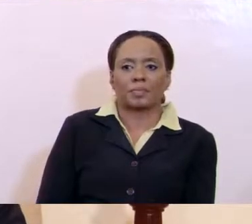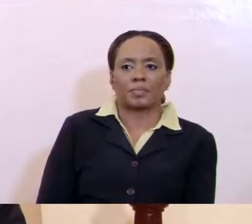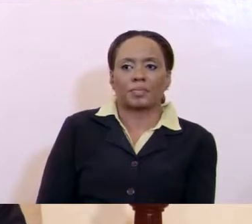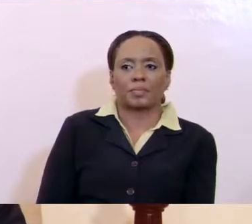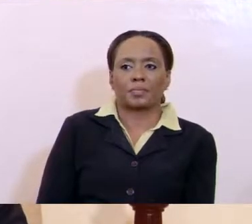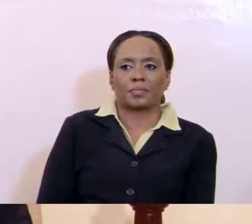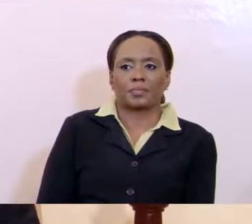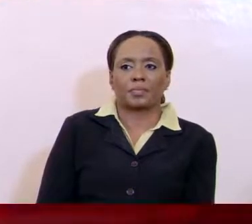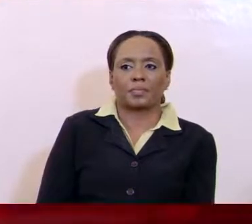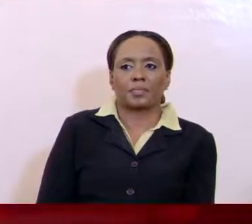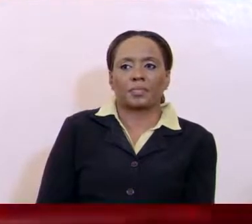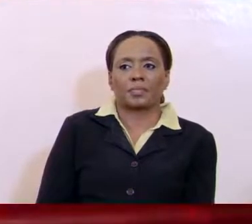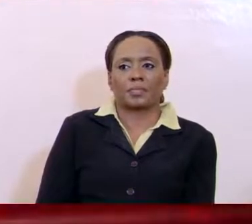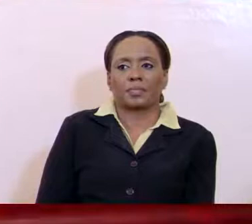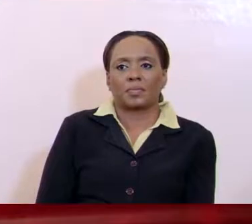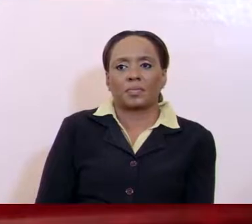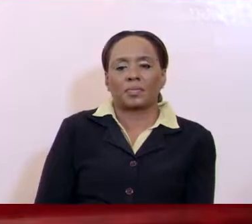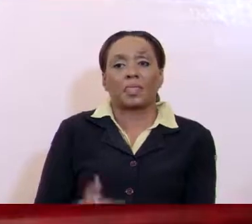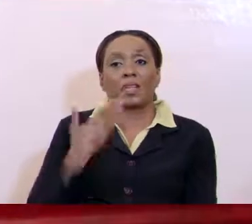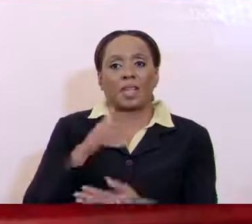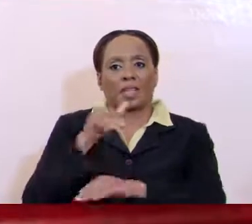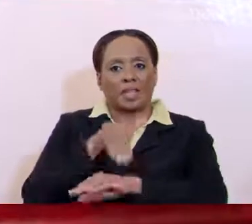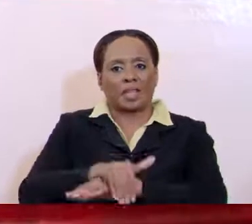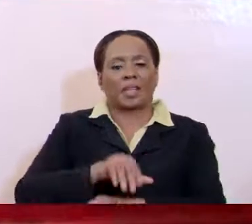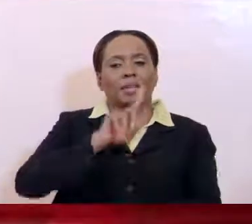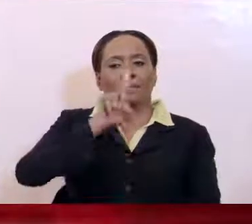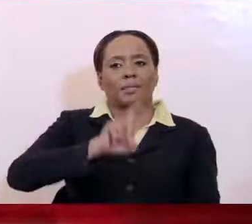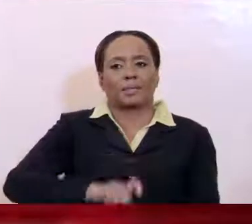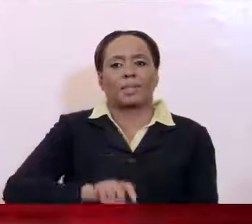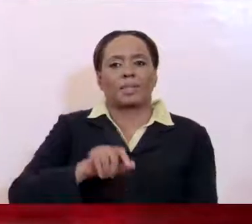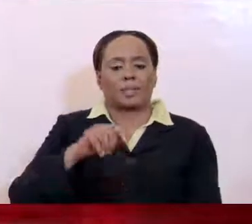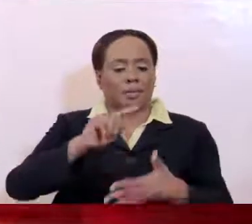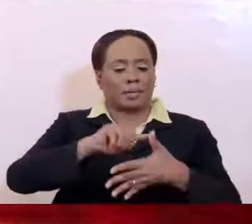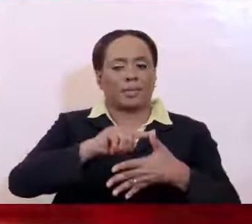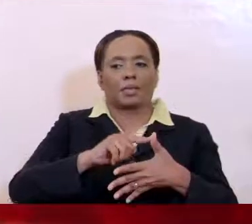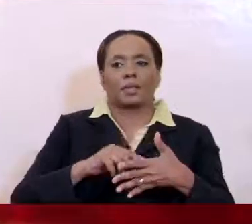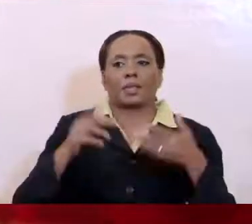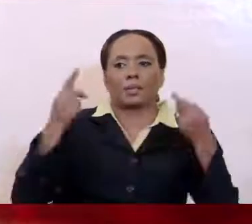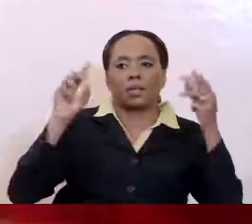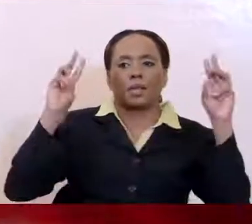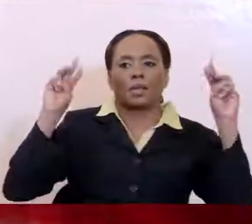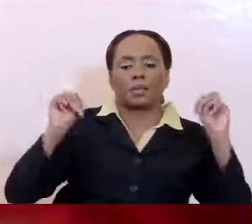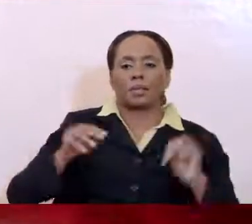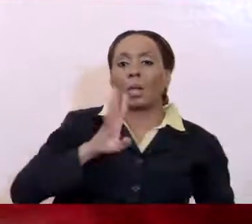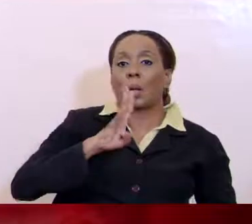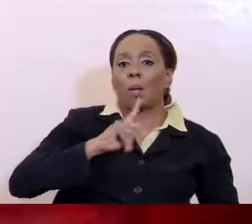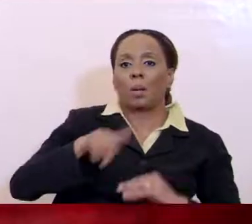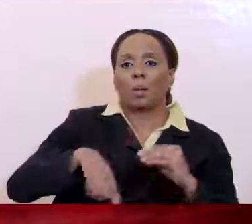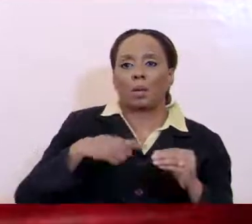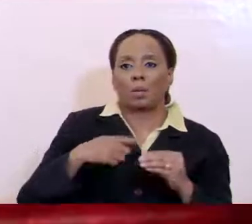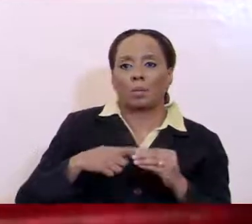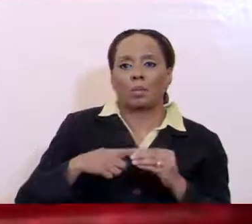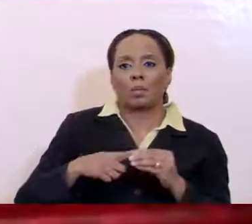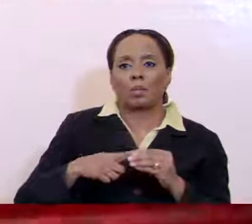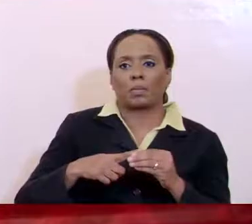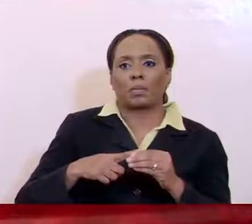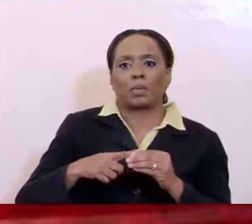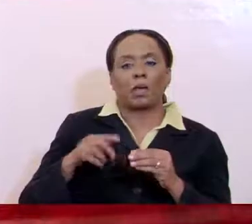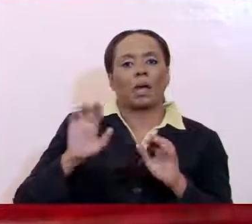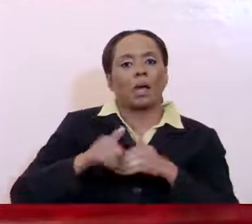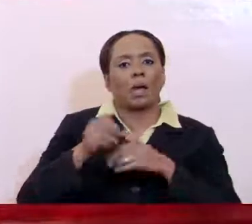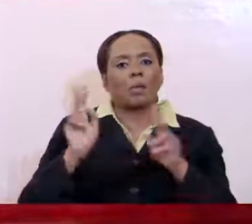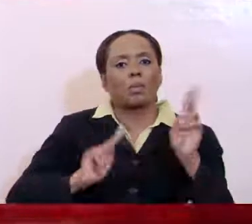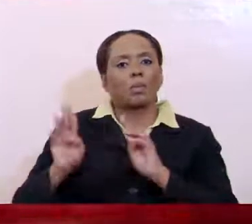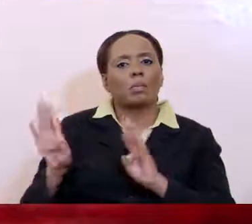Right. This question is for the AG. I believe Prime Minister Motley would have spoken about the behavior at funerals in terms